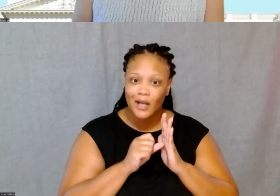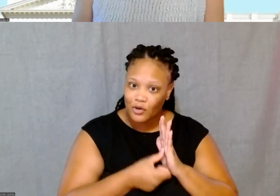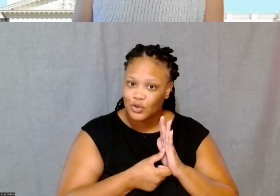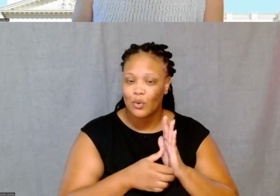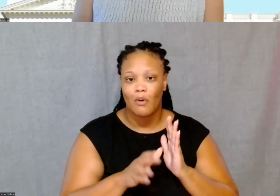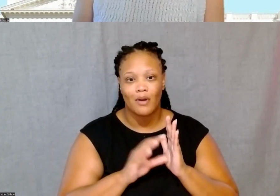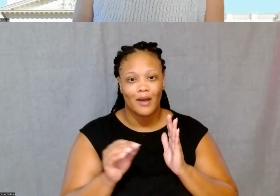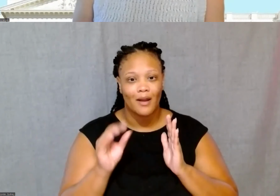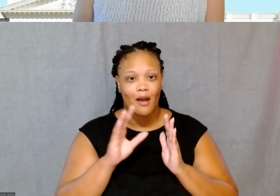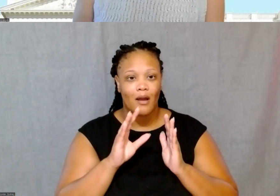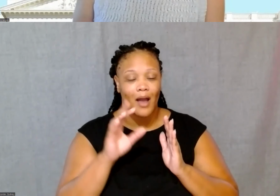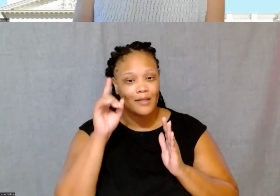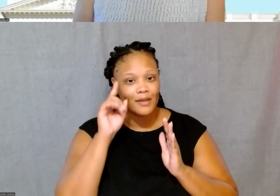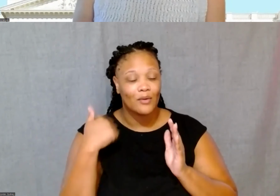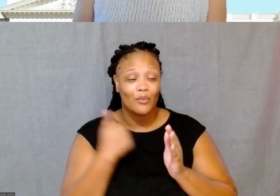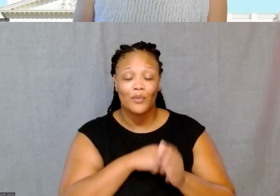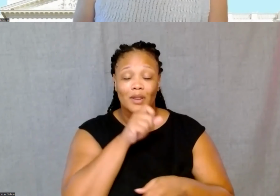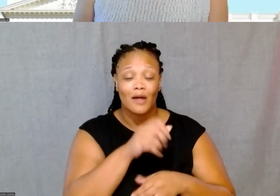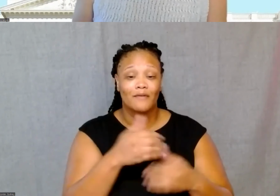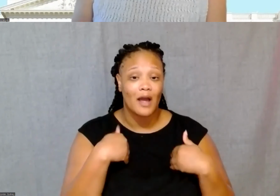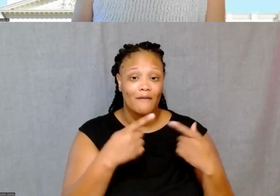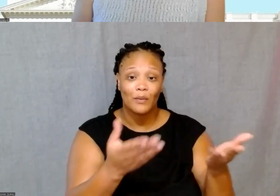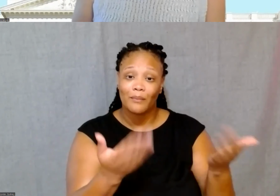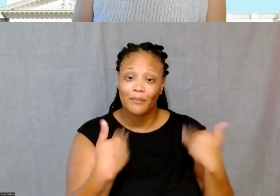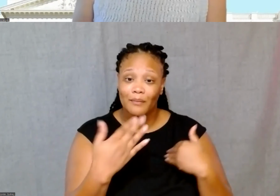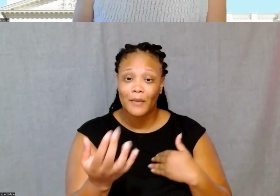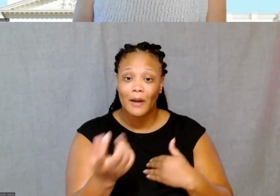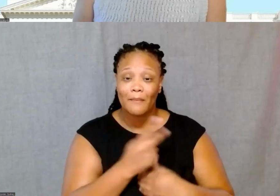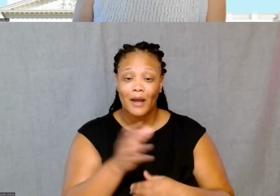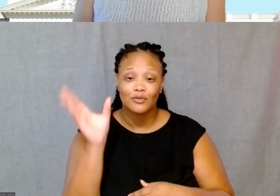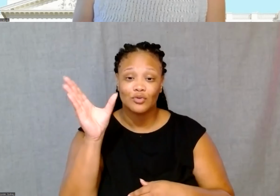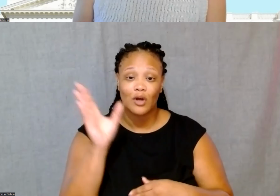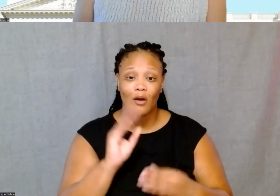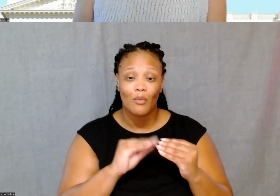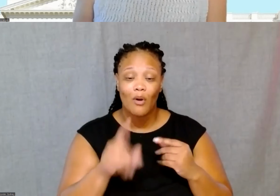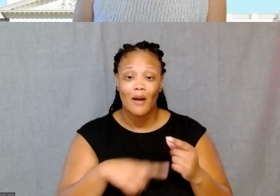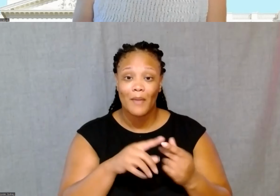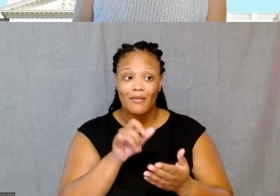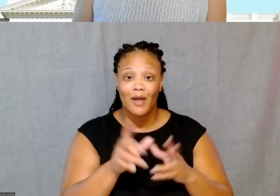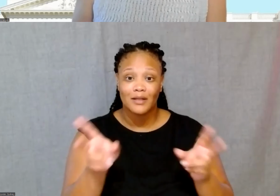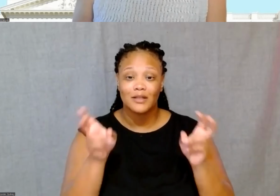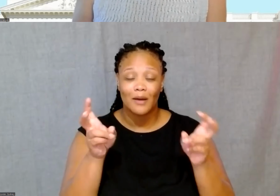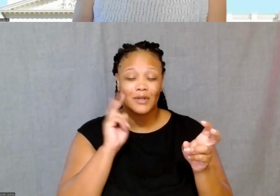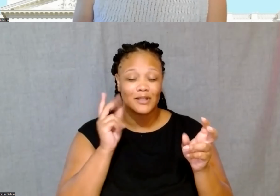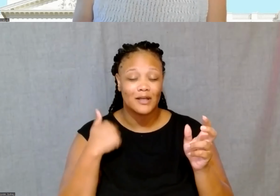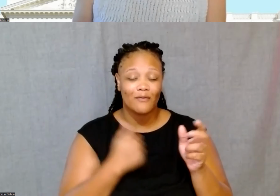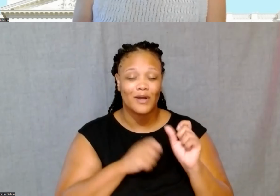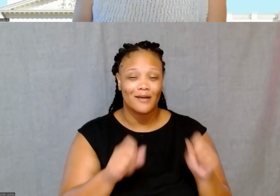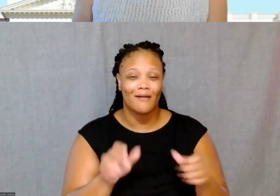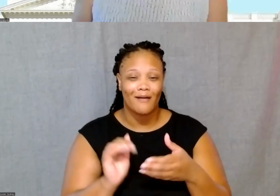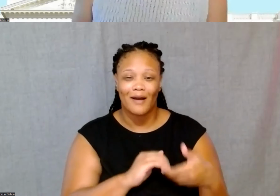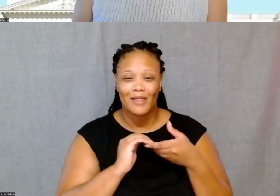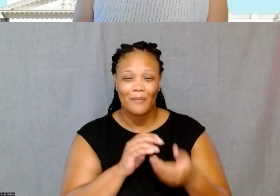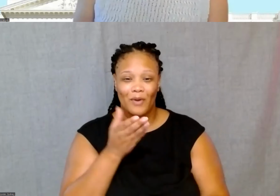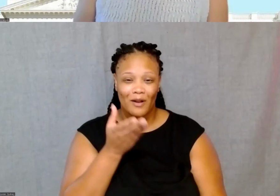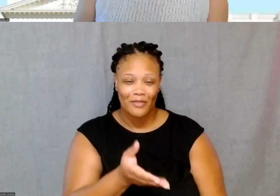think we'd love to have you back to kind of talk a little bit more about that and see if there are ways that we can collaborate on that as well.